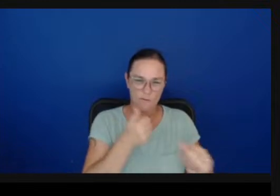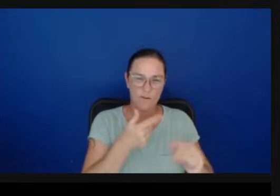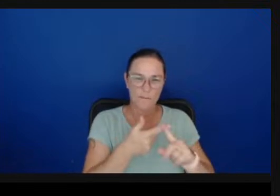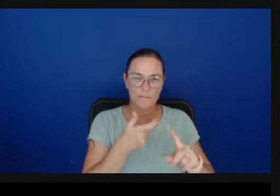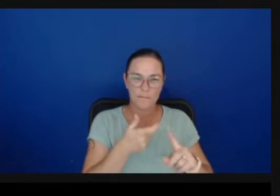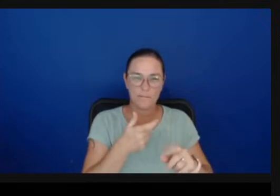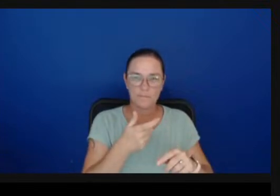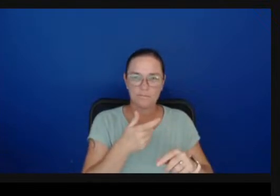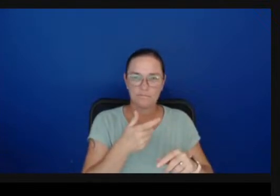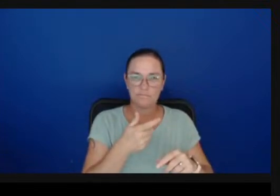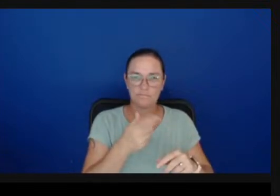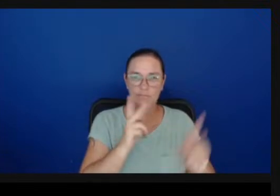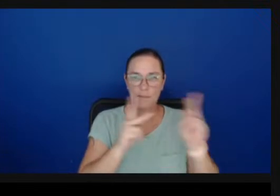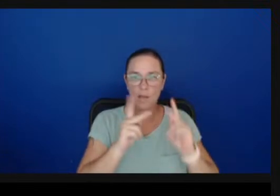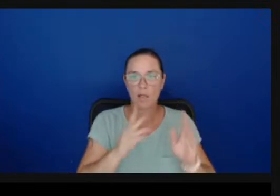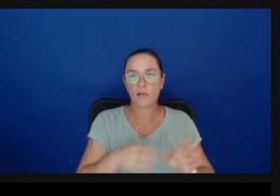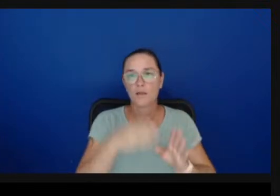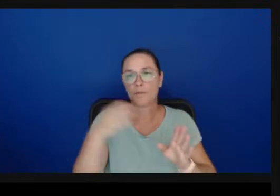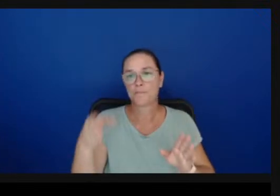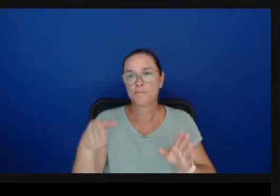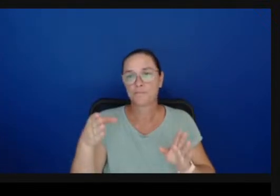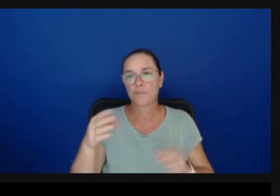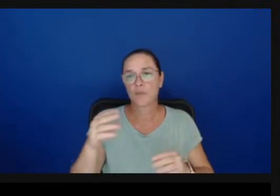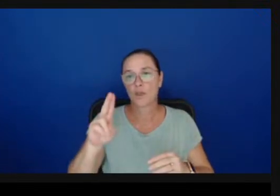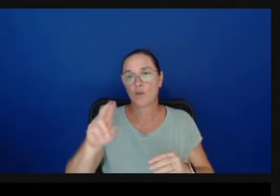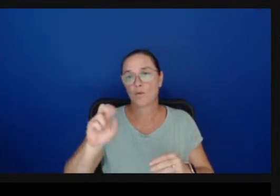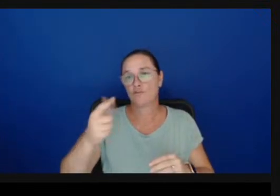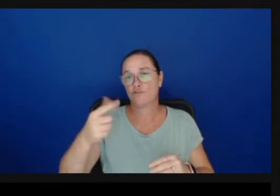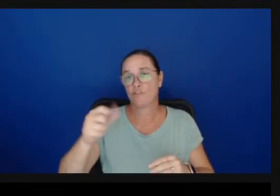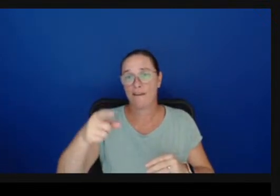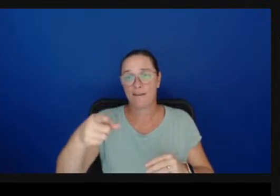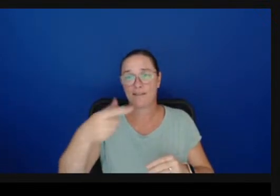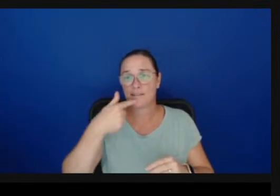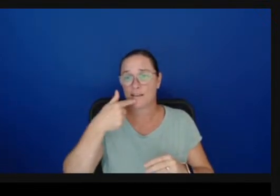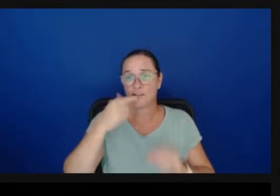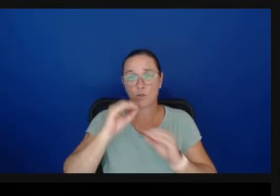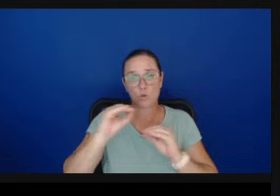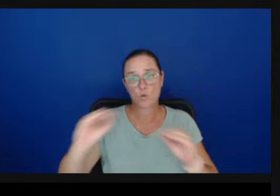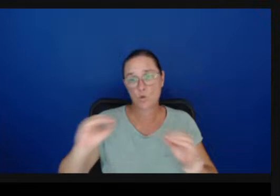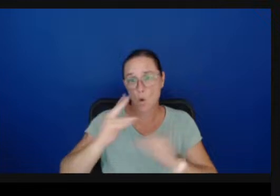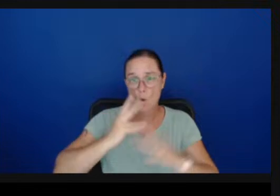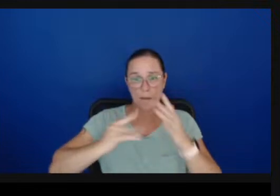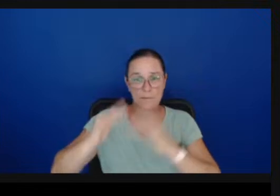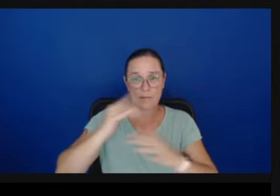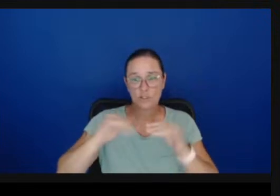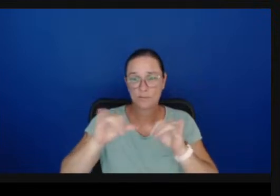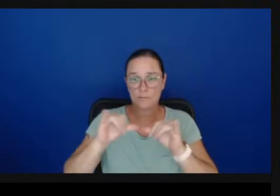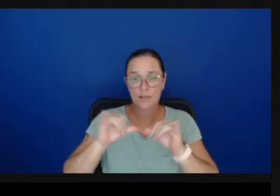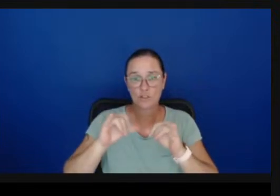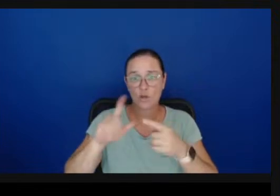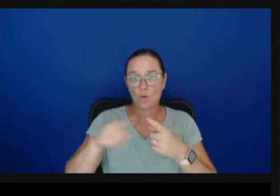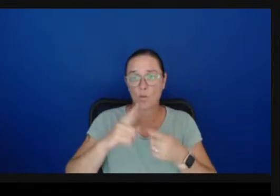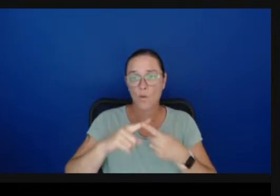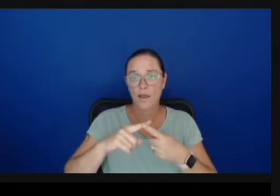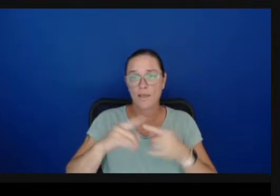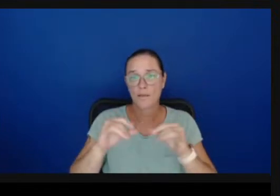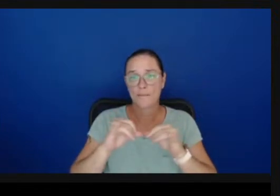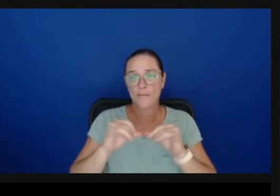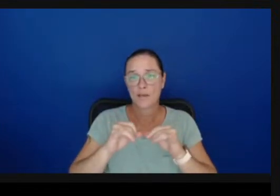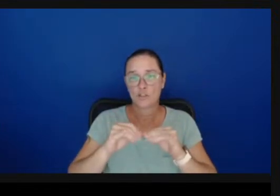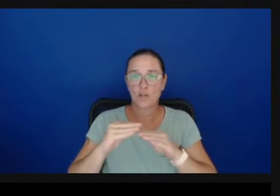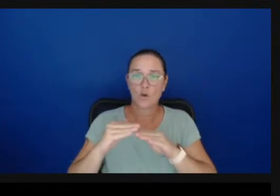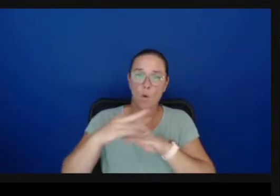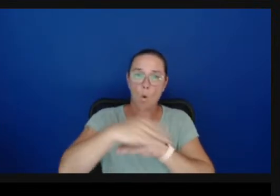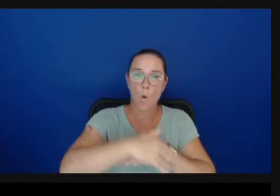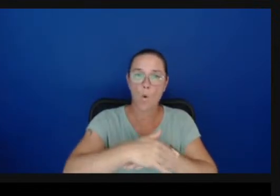East Rift was reported by the USGS to have no emissions measured when they were trying to measure them coming across the Chain of Craters